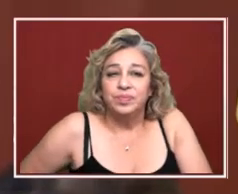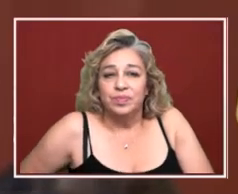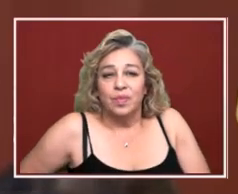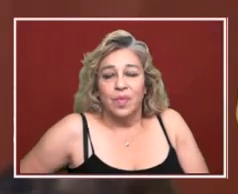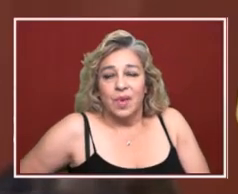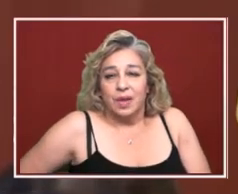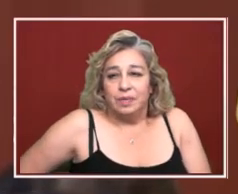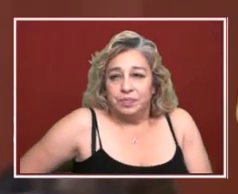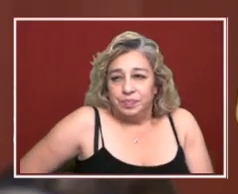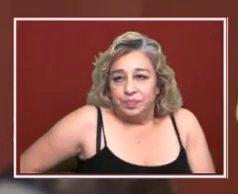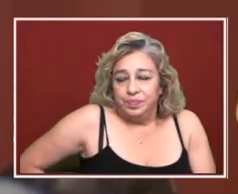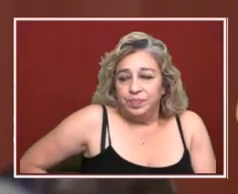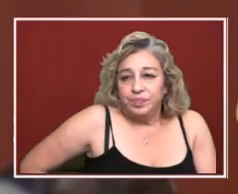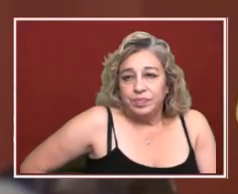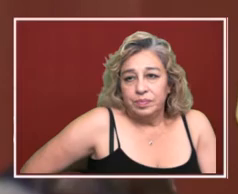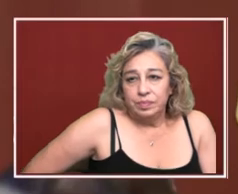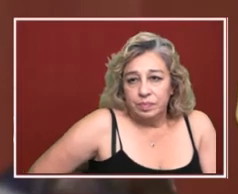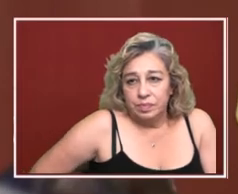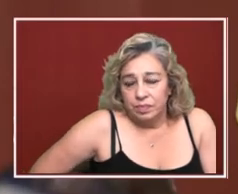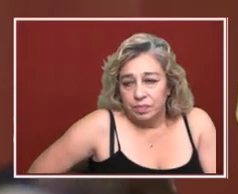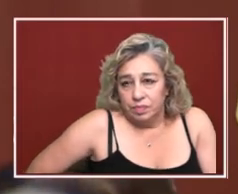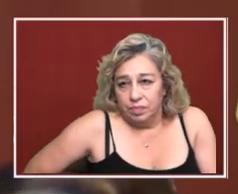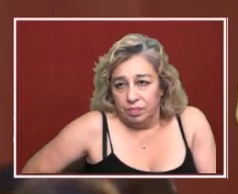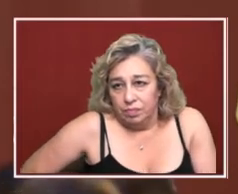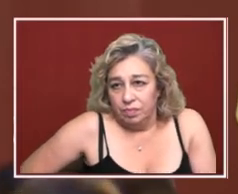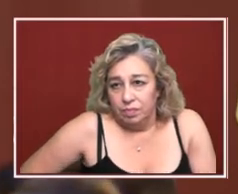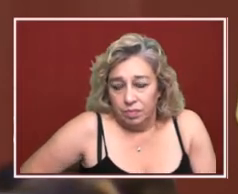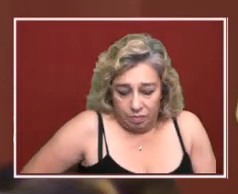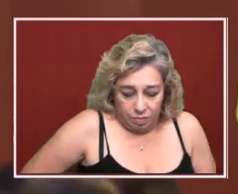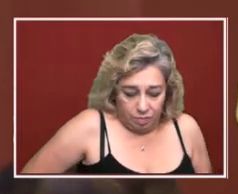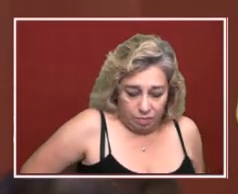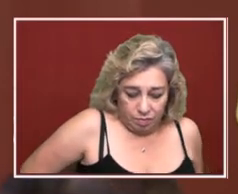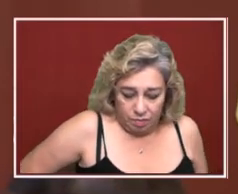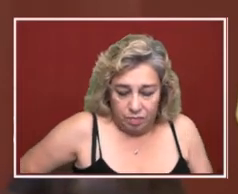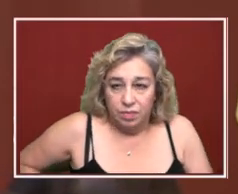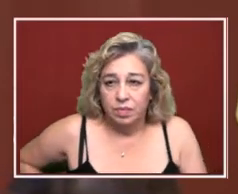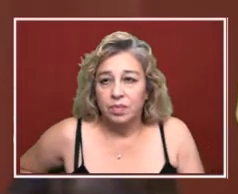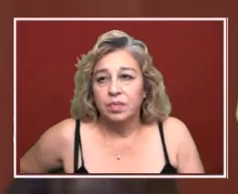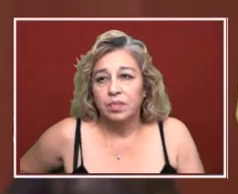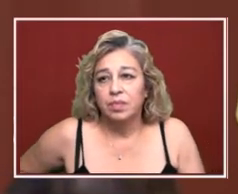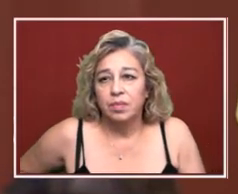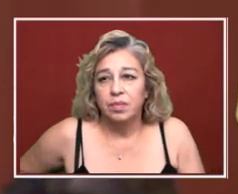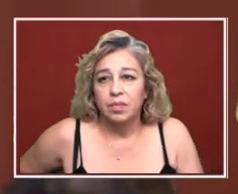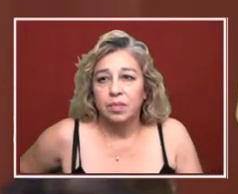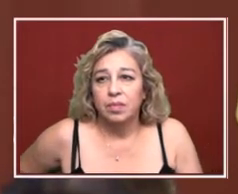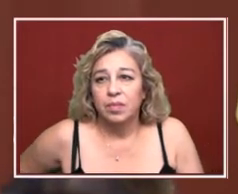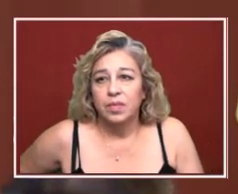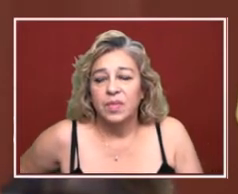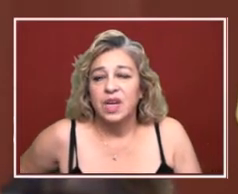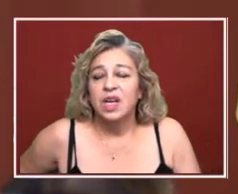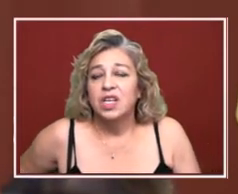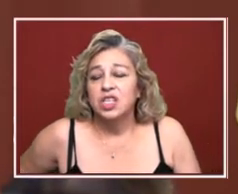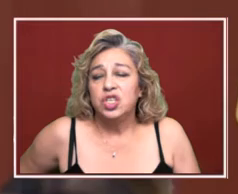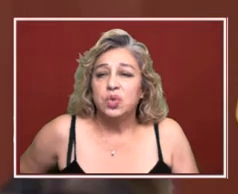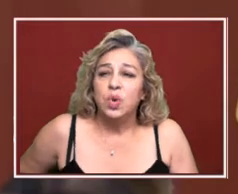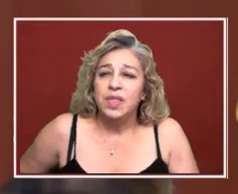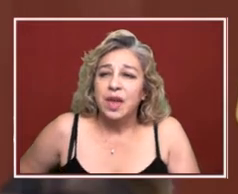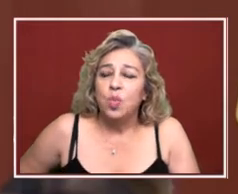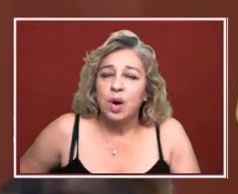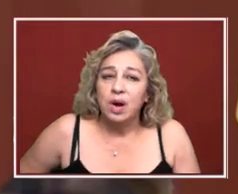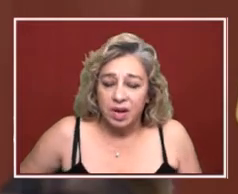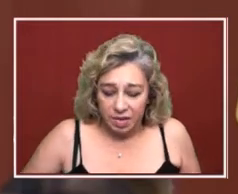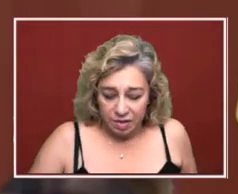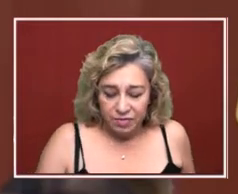en donde trabajan a los 50 cónsules de Estados Unidos, to where